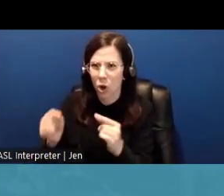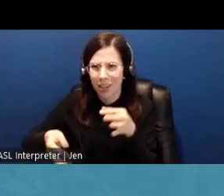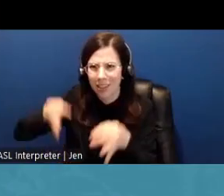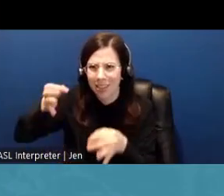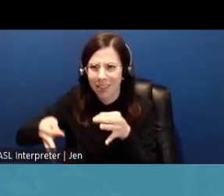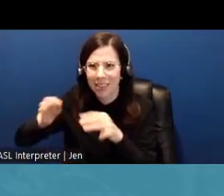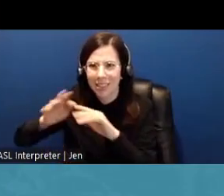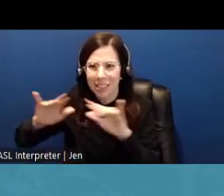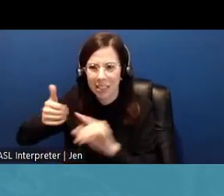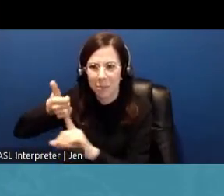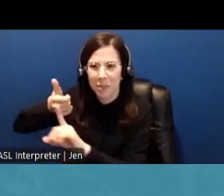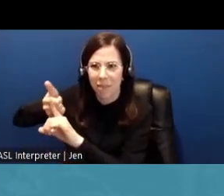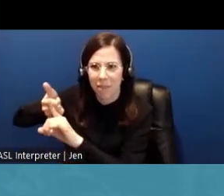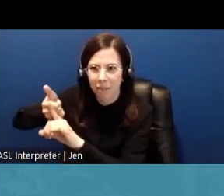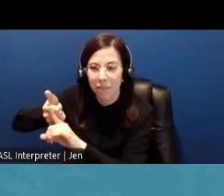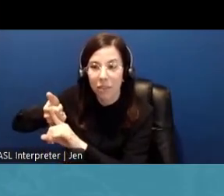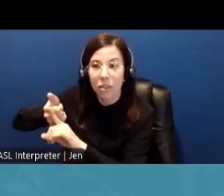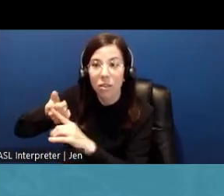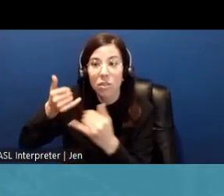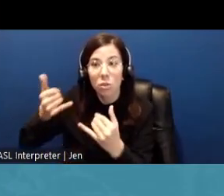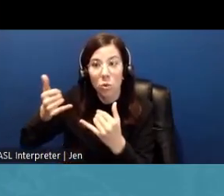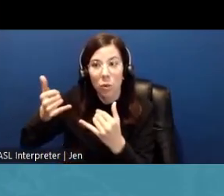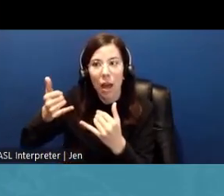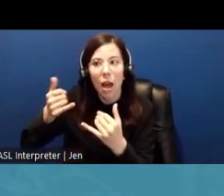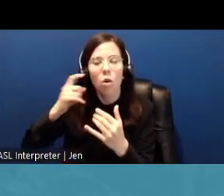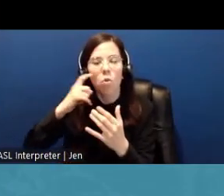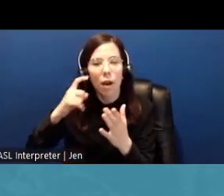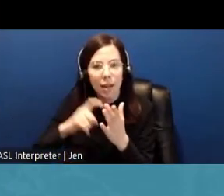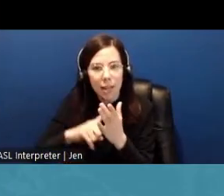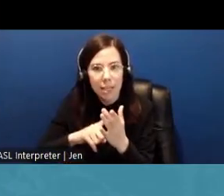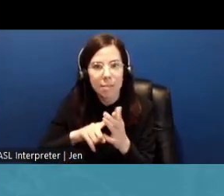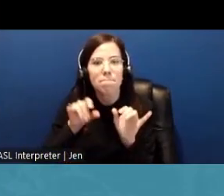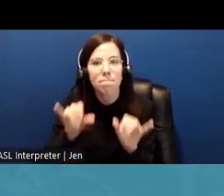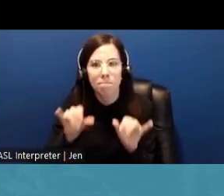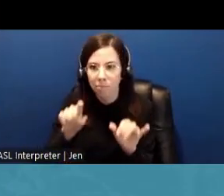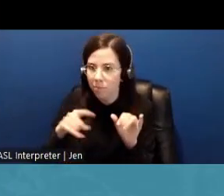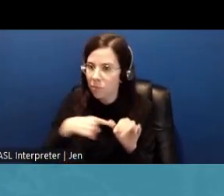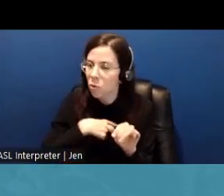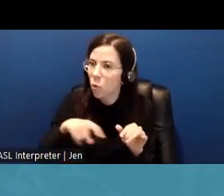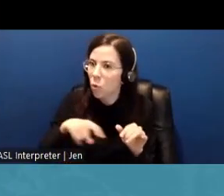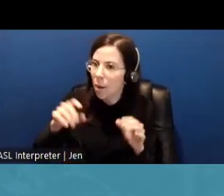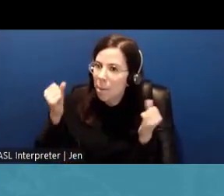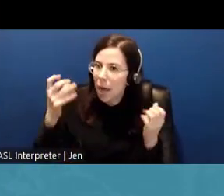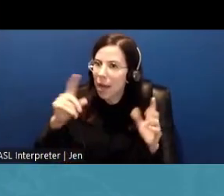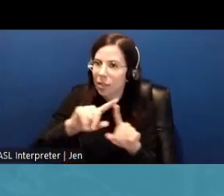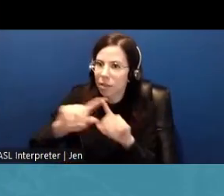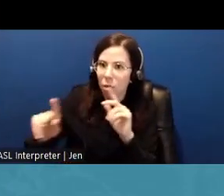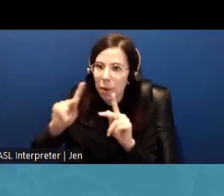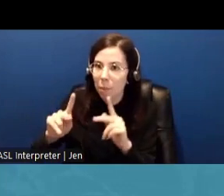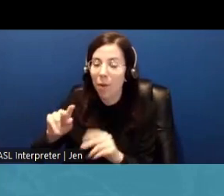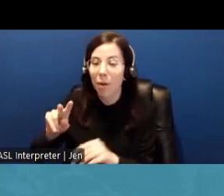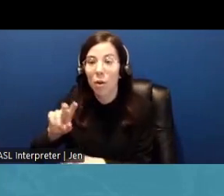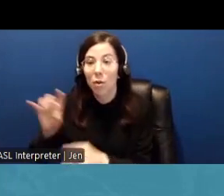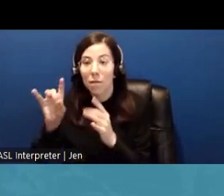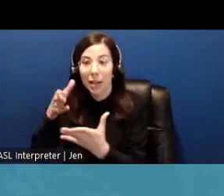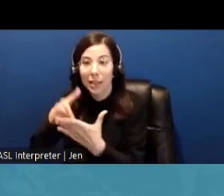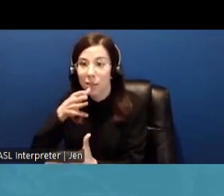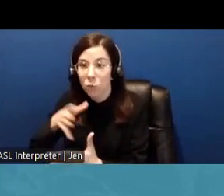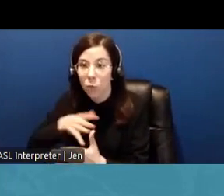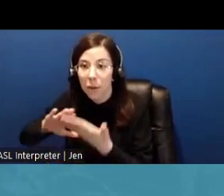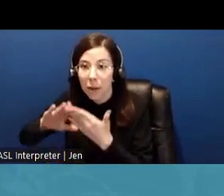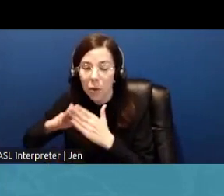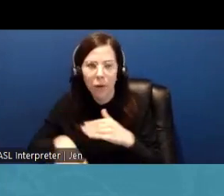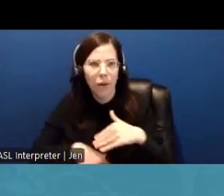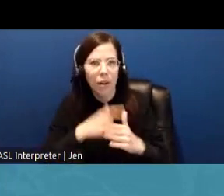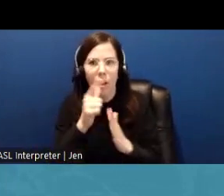itself. And that recognition brought together a whole lot of stakeholders, from the violence against women community to the law and